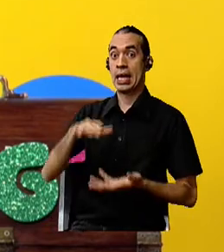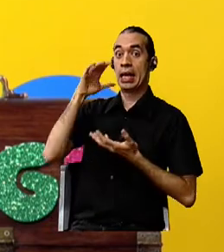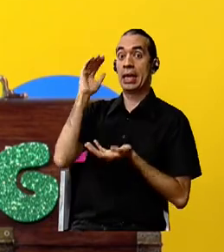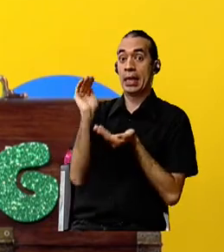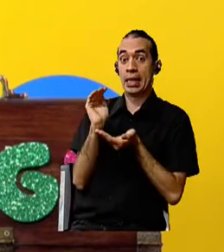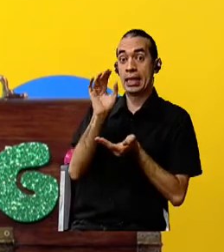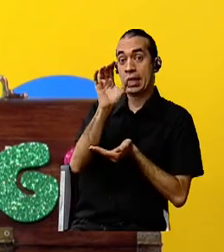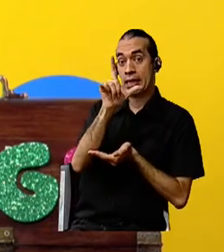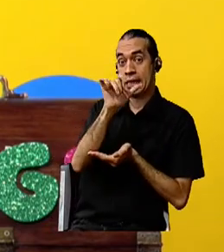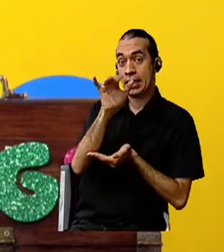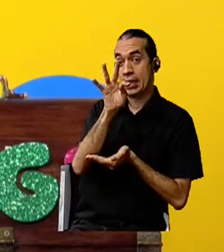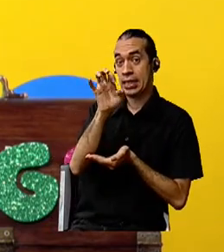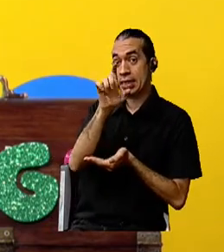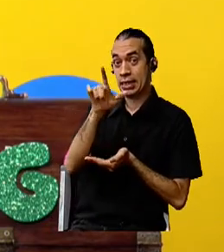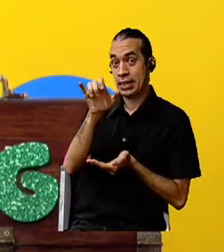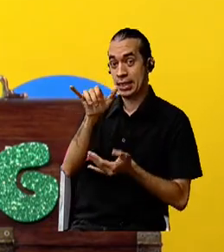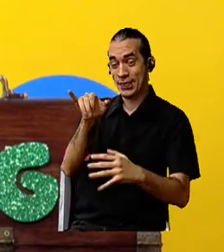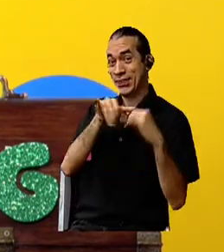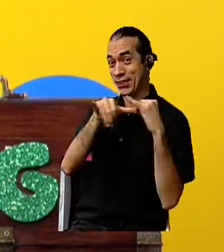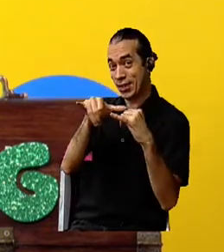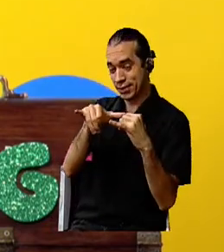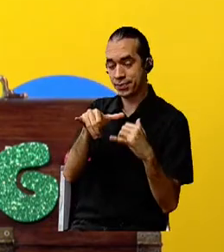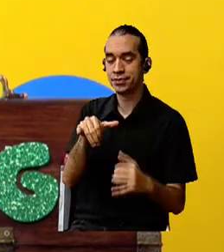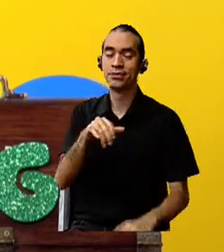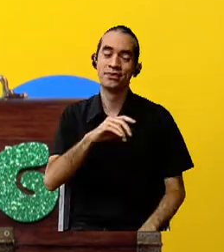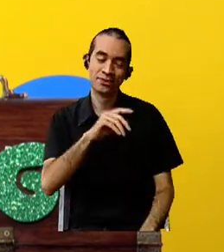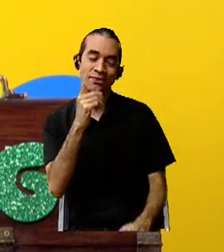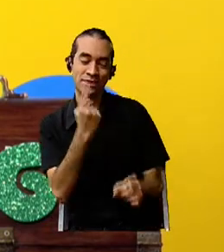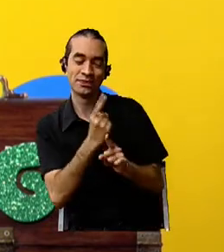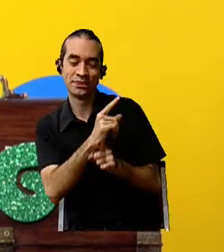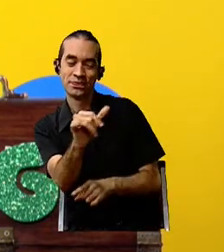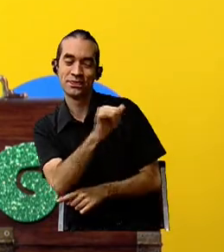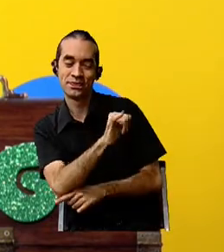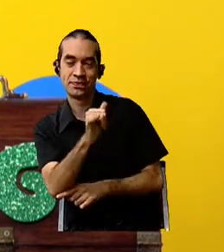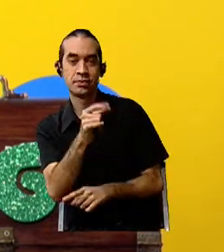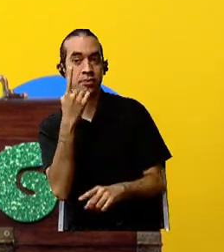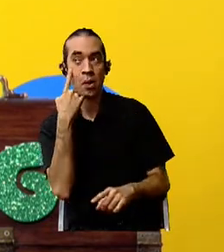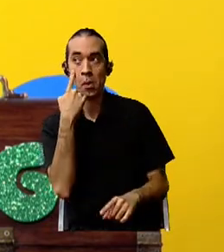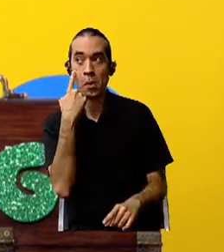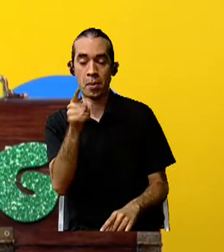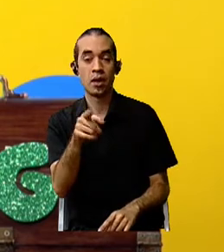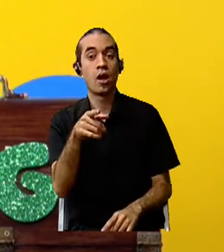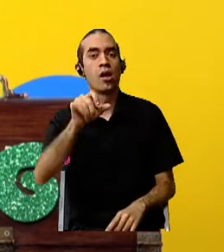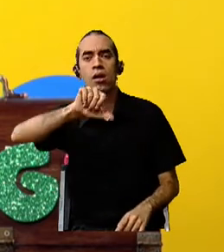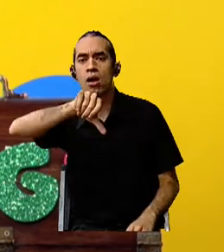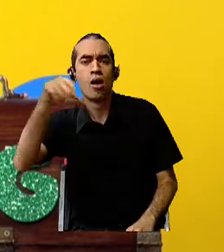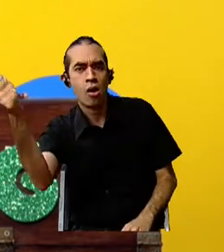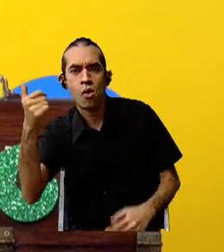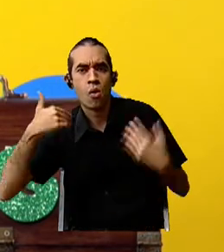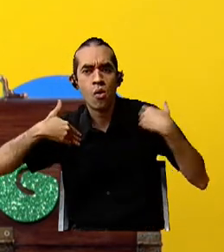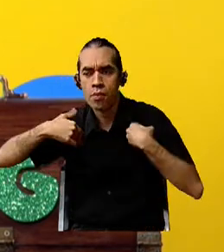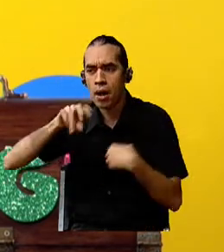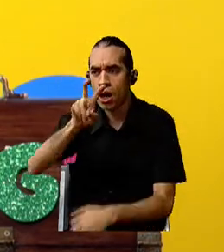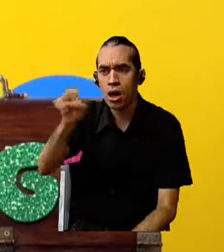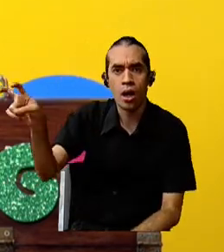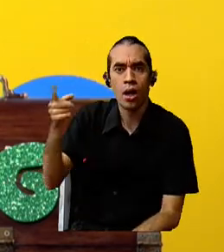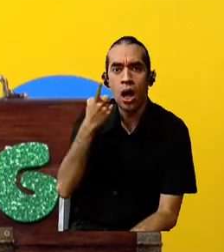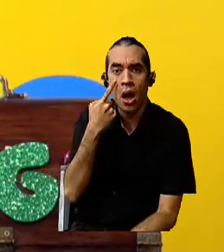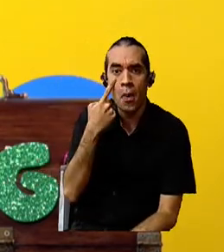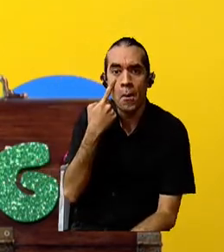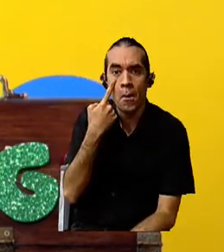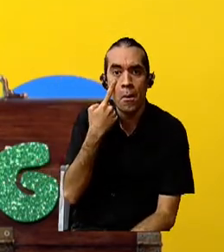little, just like me. Yeah, just like you. But look, Chuli, we have another animal